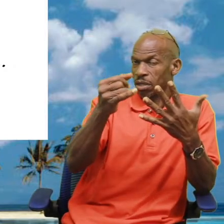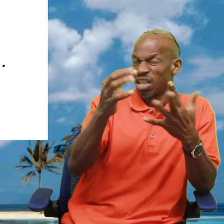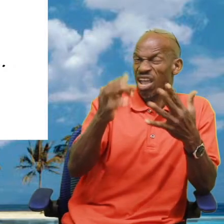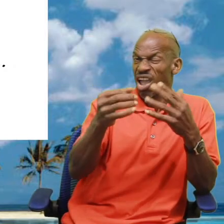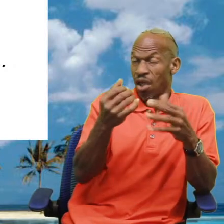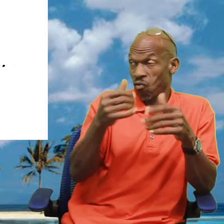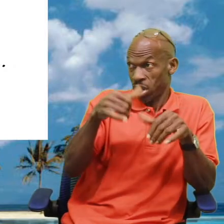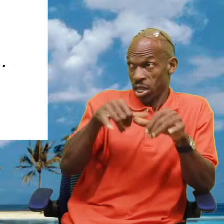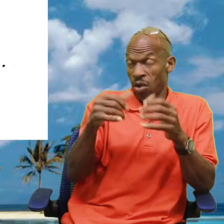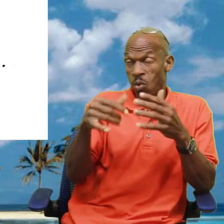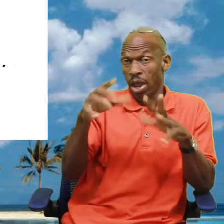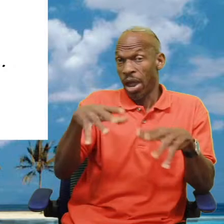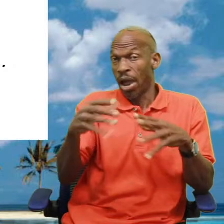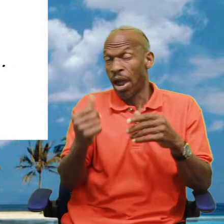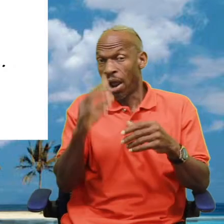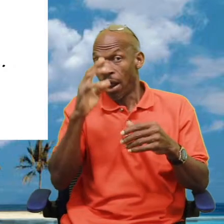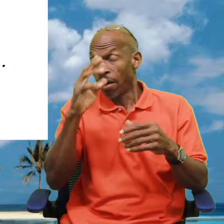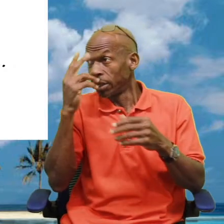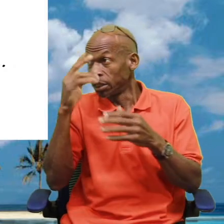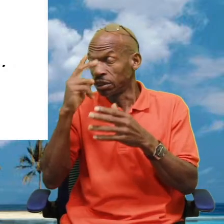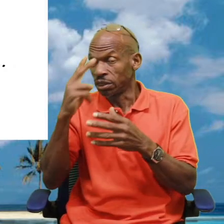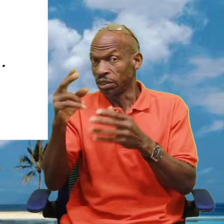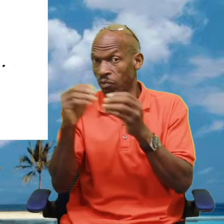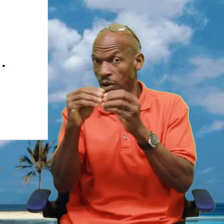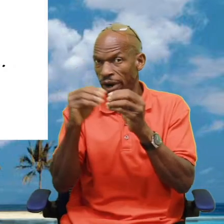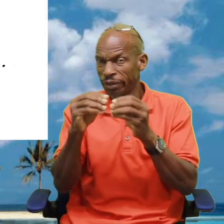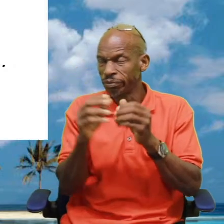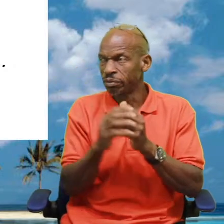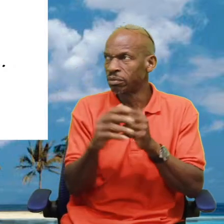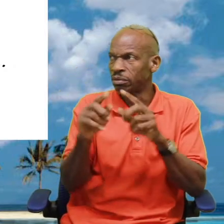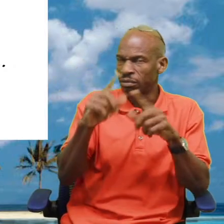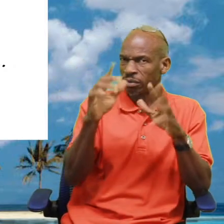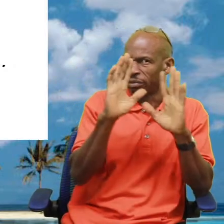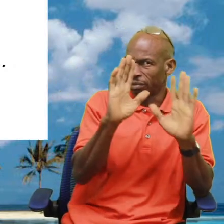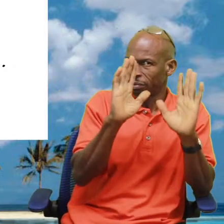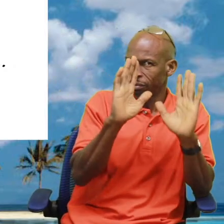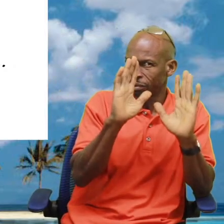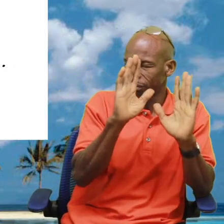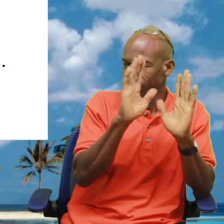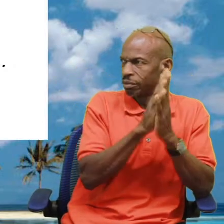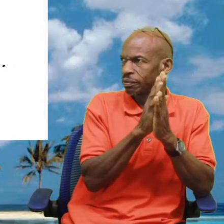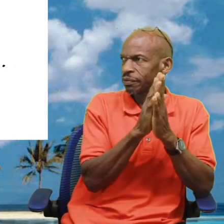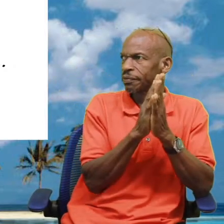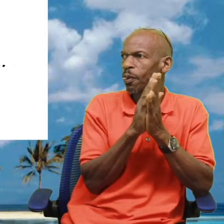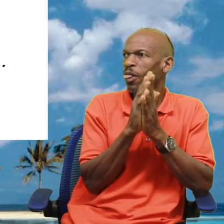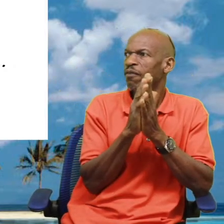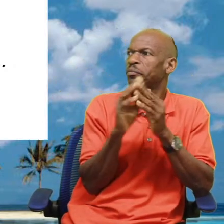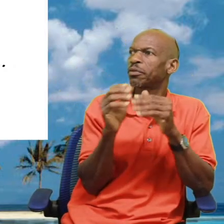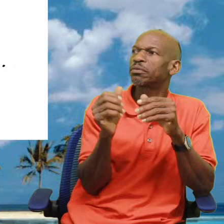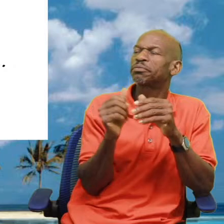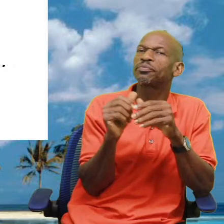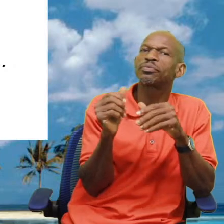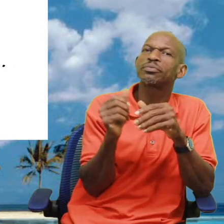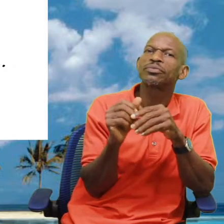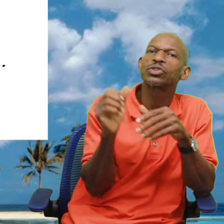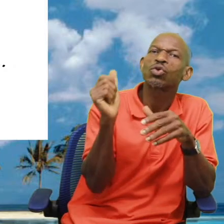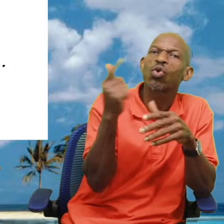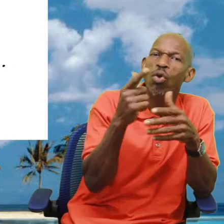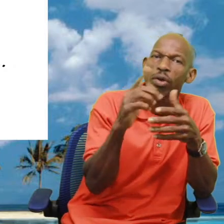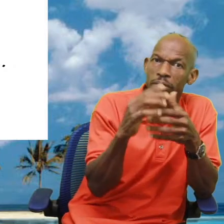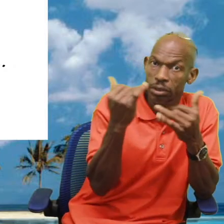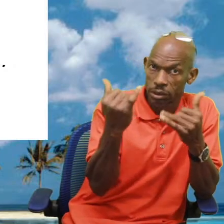I can use to make my sentences. But all of them, remember, must begin with